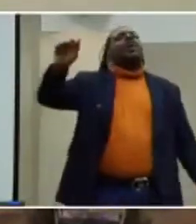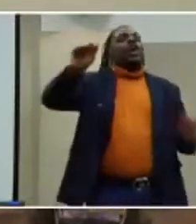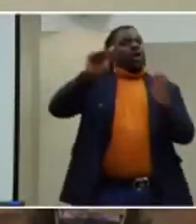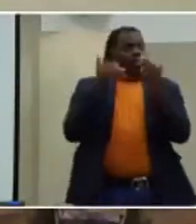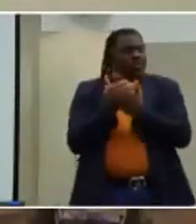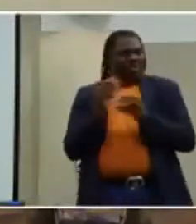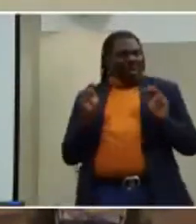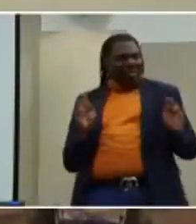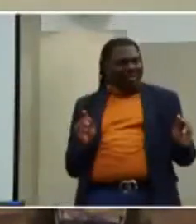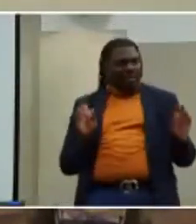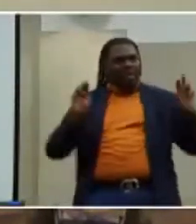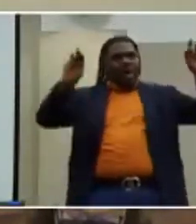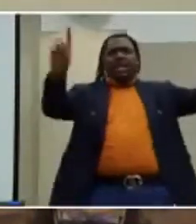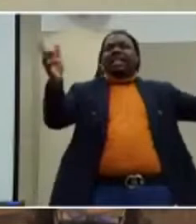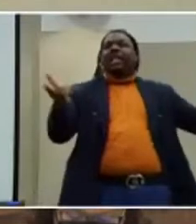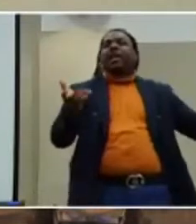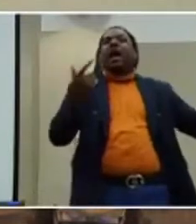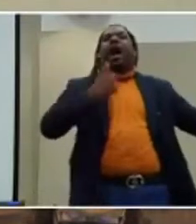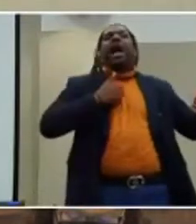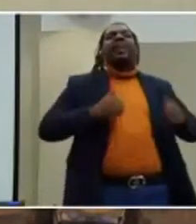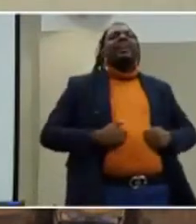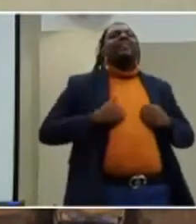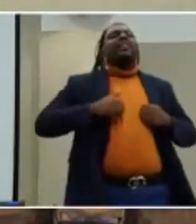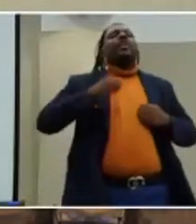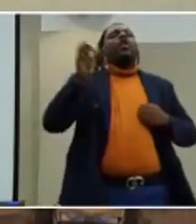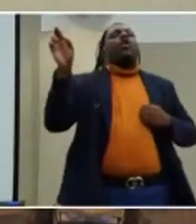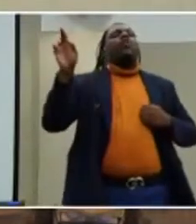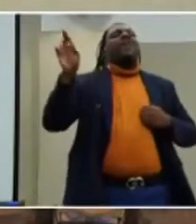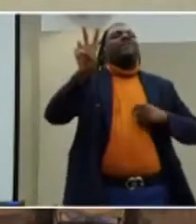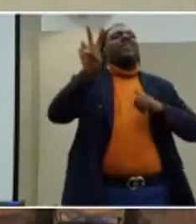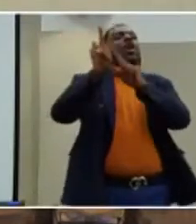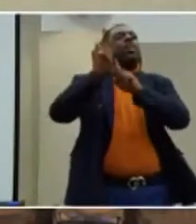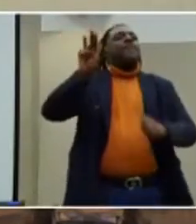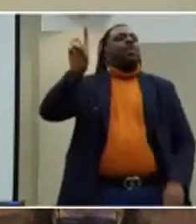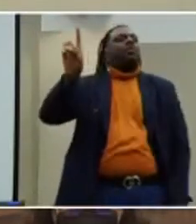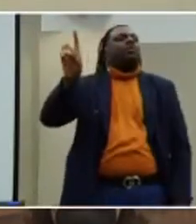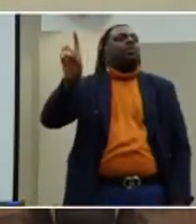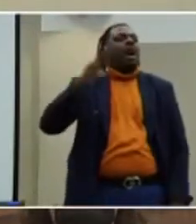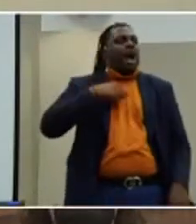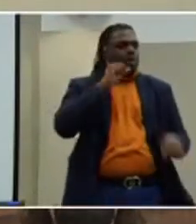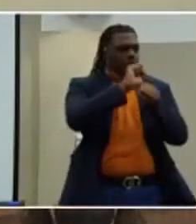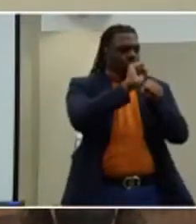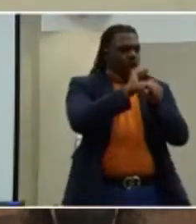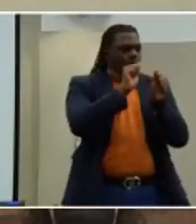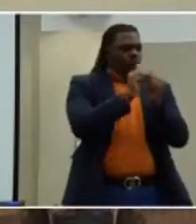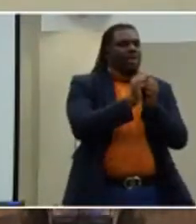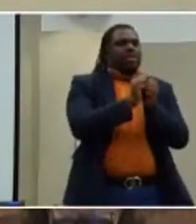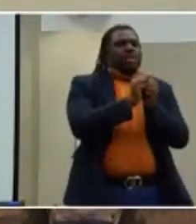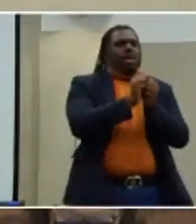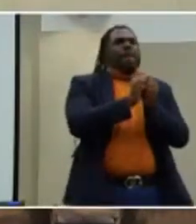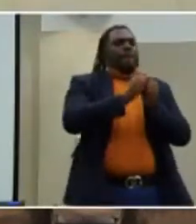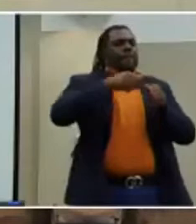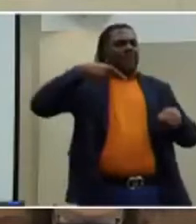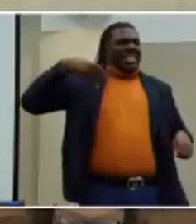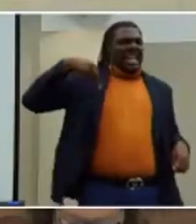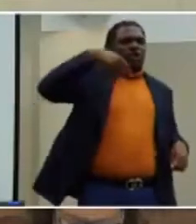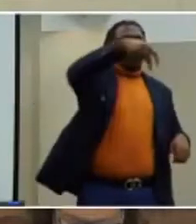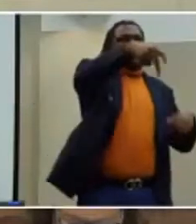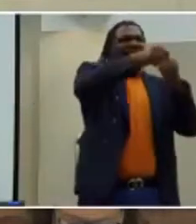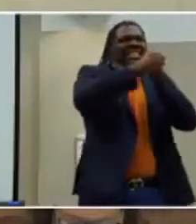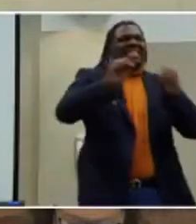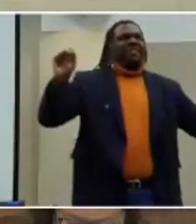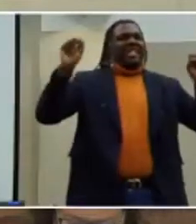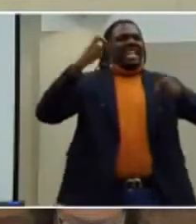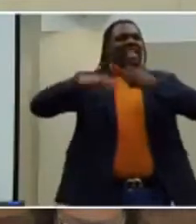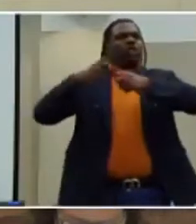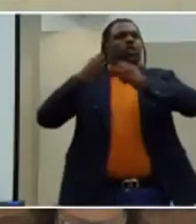Maryland, and I'm living in Rockville, Maryland, and have been working with the pedestrian safety issues in the